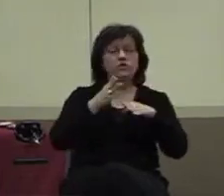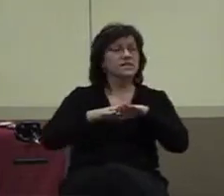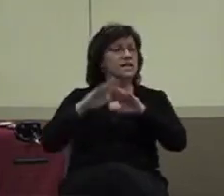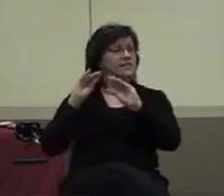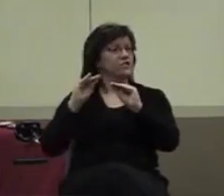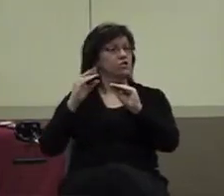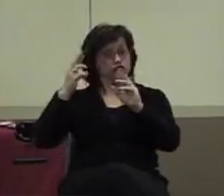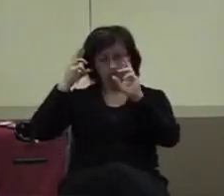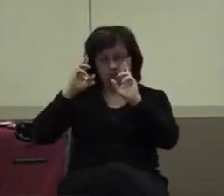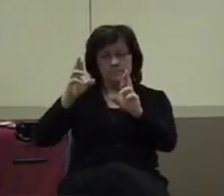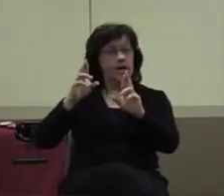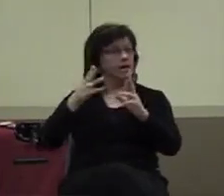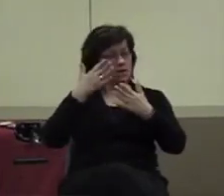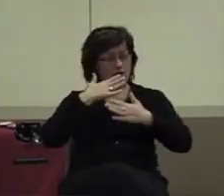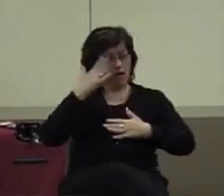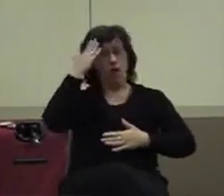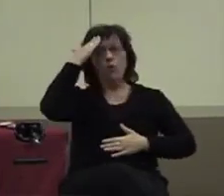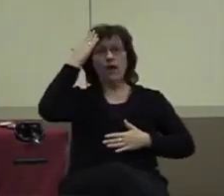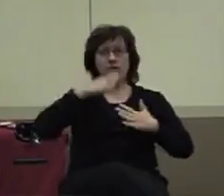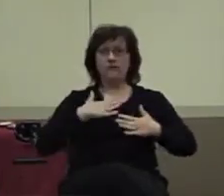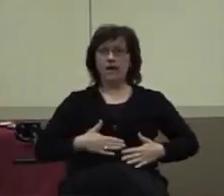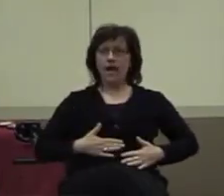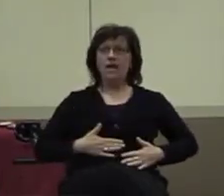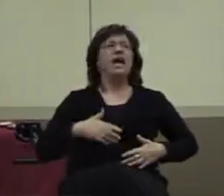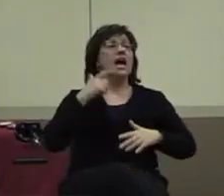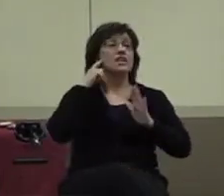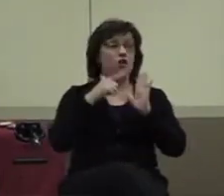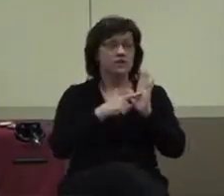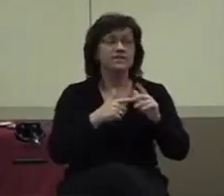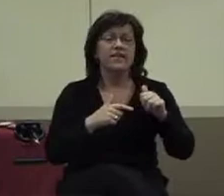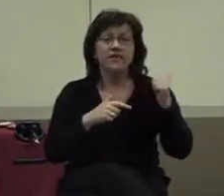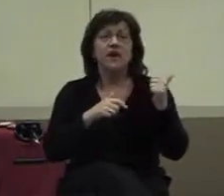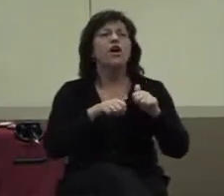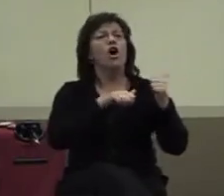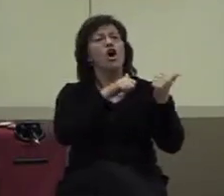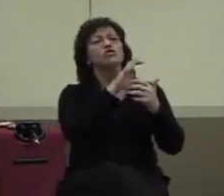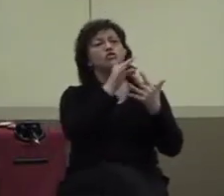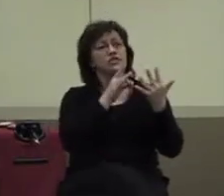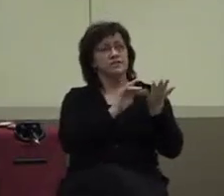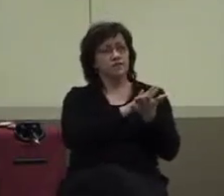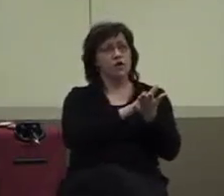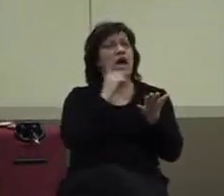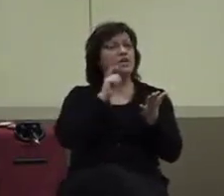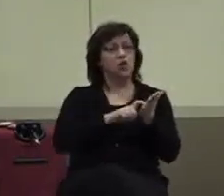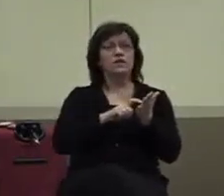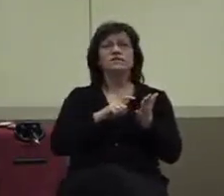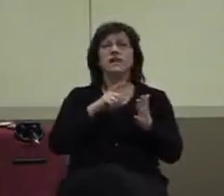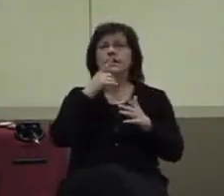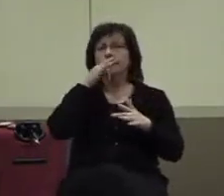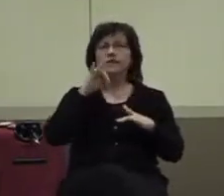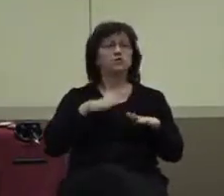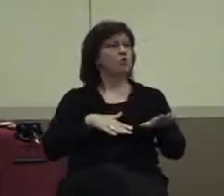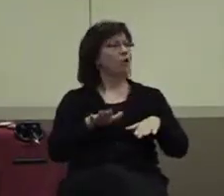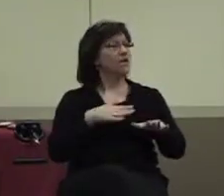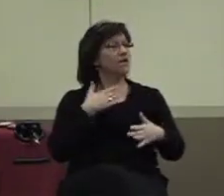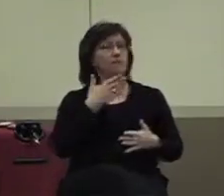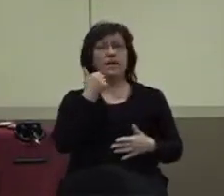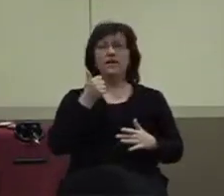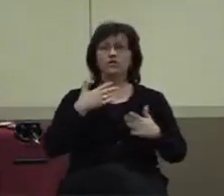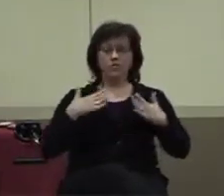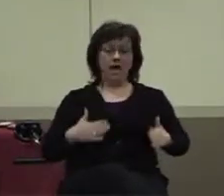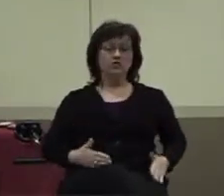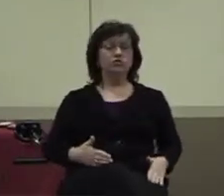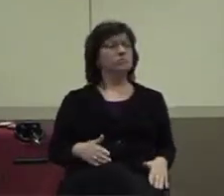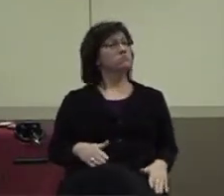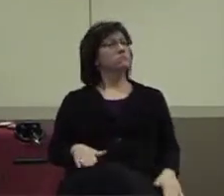And what I've noticed, we've been doing this at the alternative school, what I've noticed is the kids walk, they have much better posture now that they are